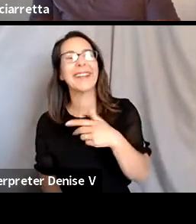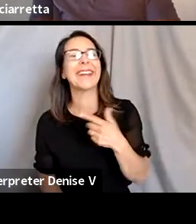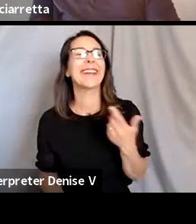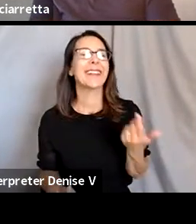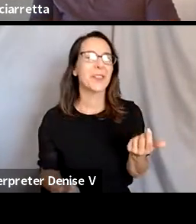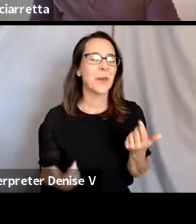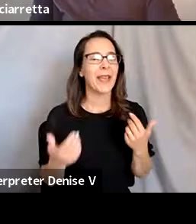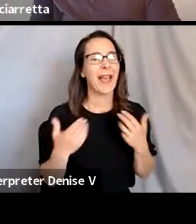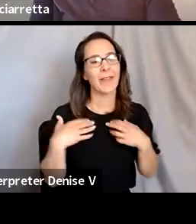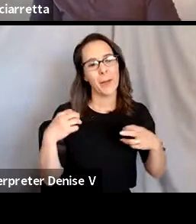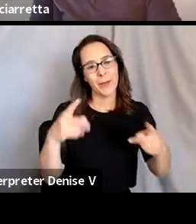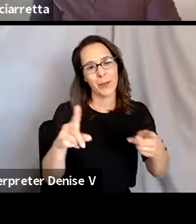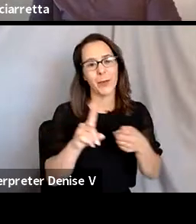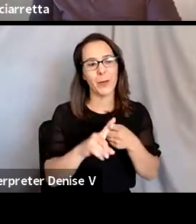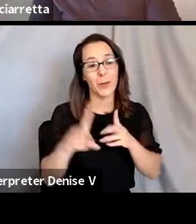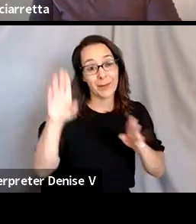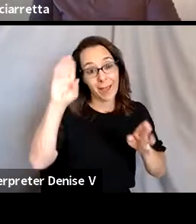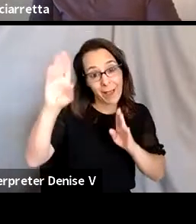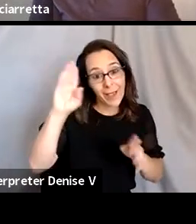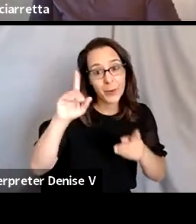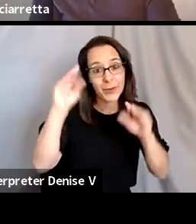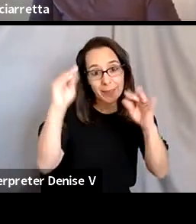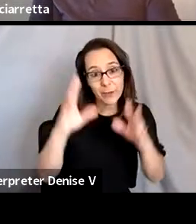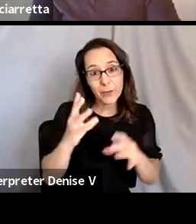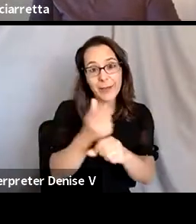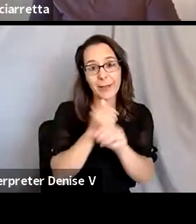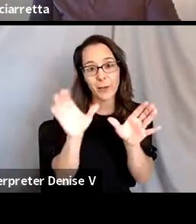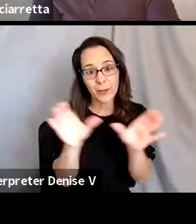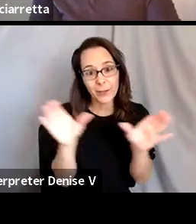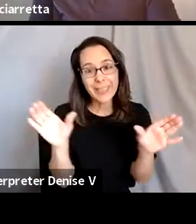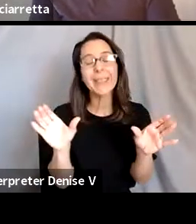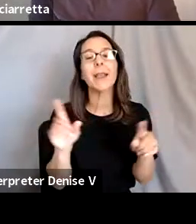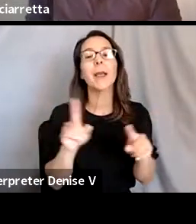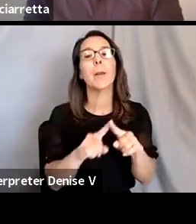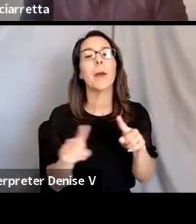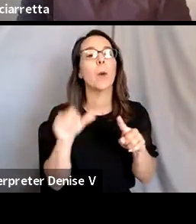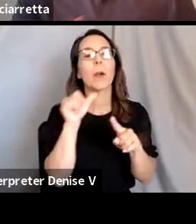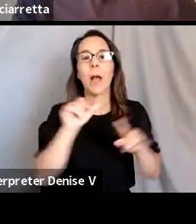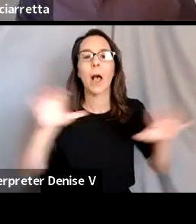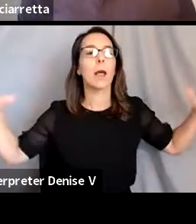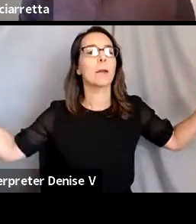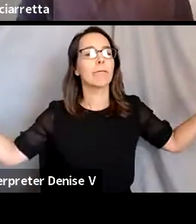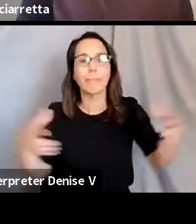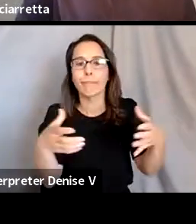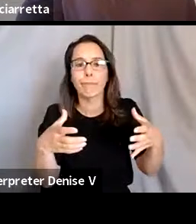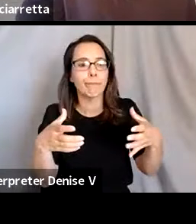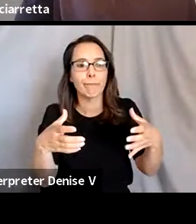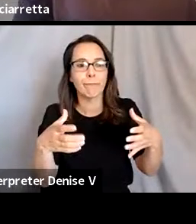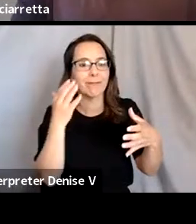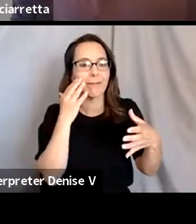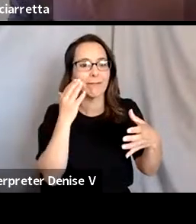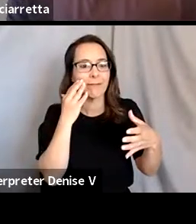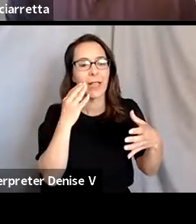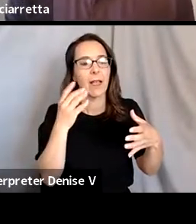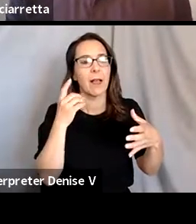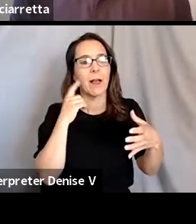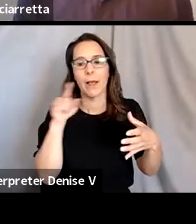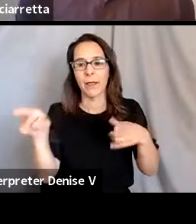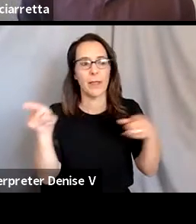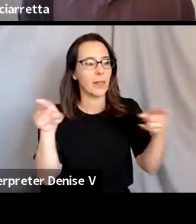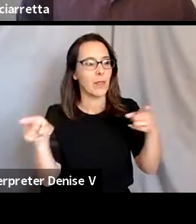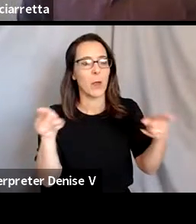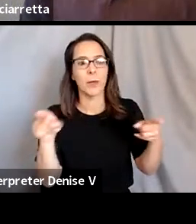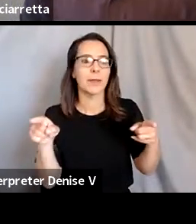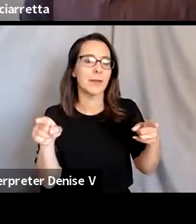the teachers as they get their certificates, but we are not congregating, on either campus during the promotion